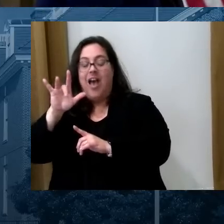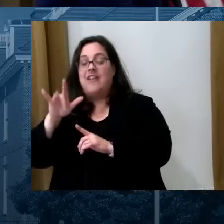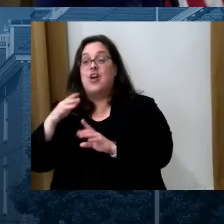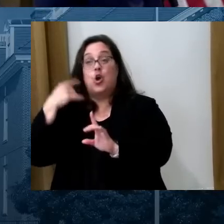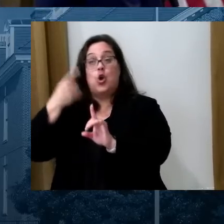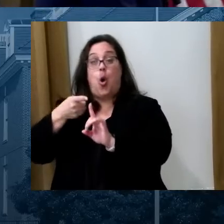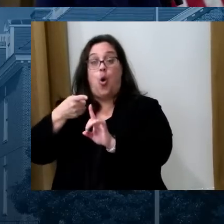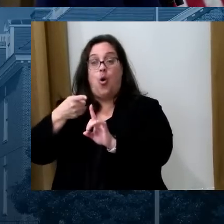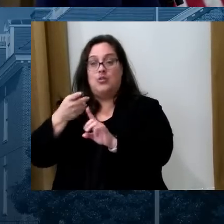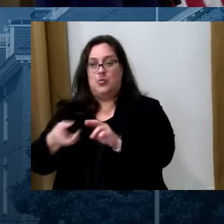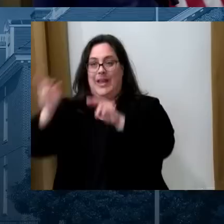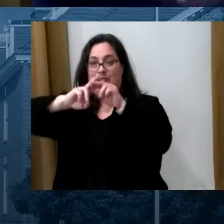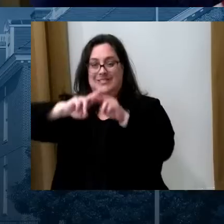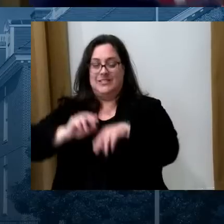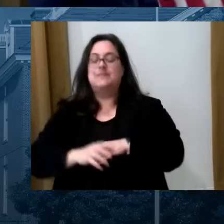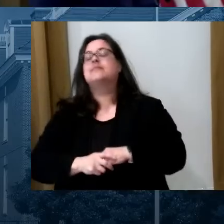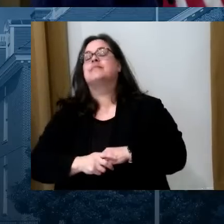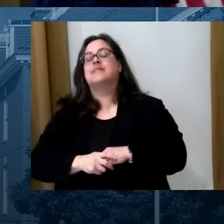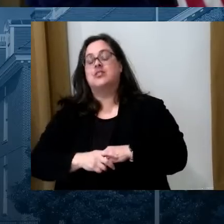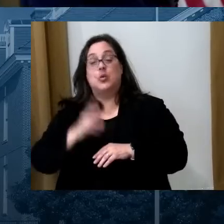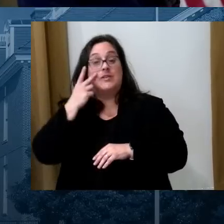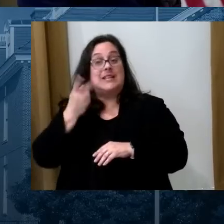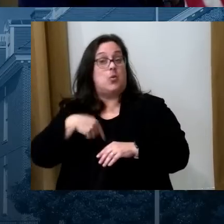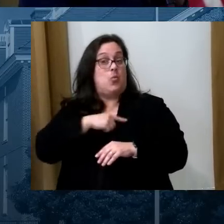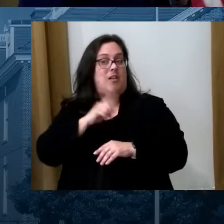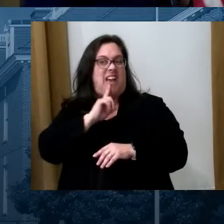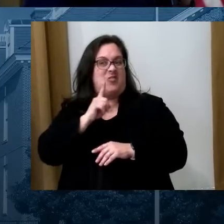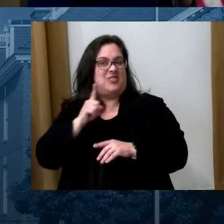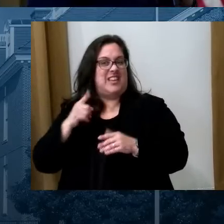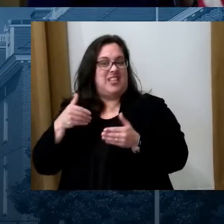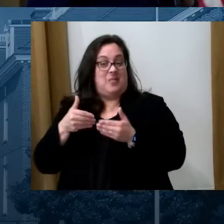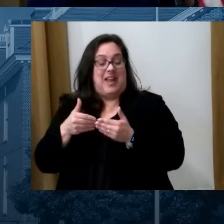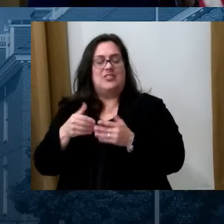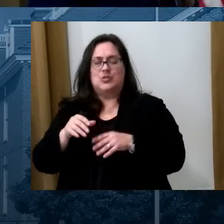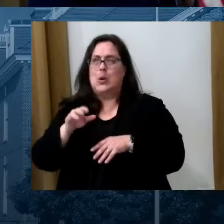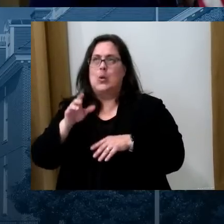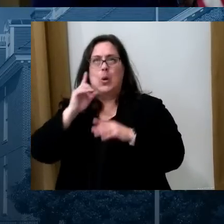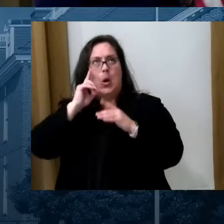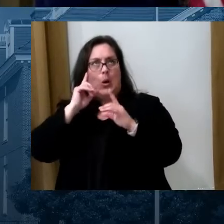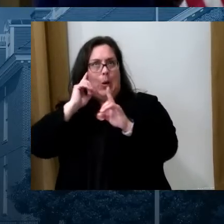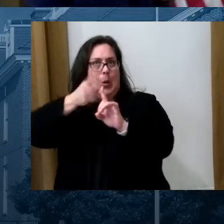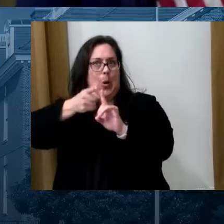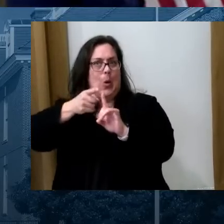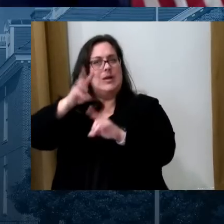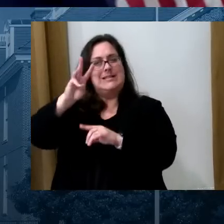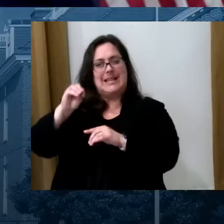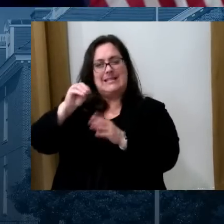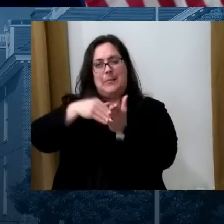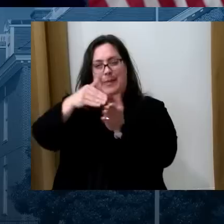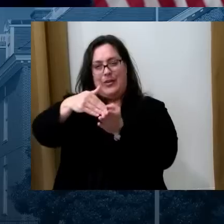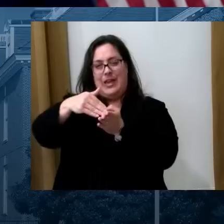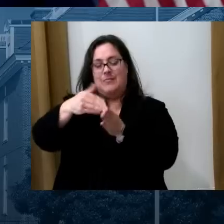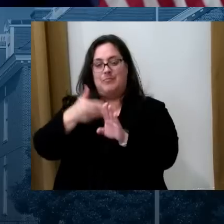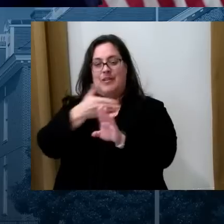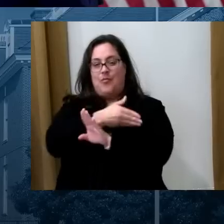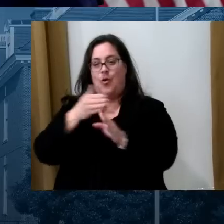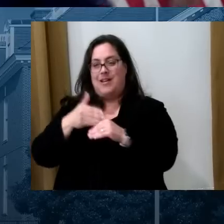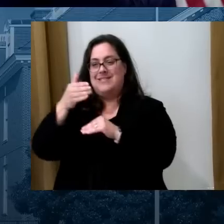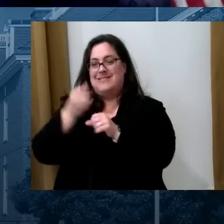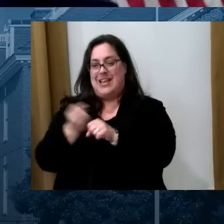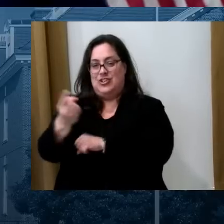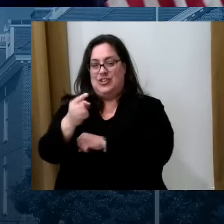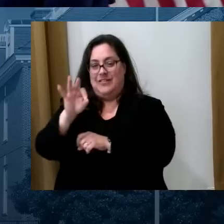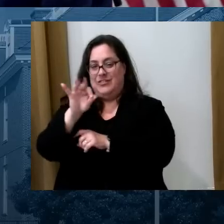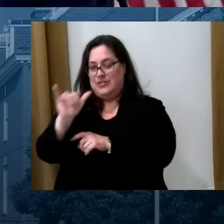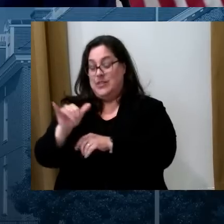of the schedule that we've set. So we should be at $60 million, obviously, by next fiscal year. $30